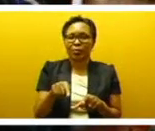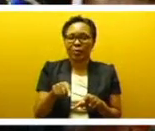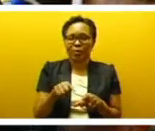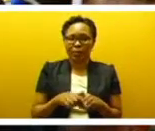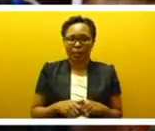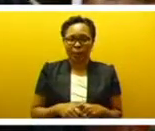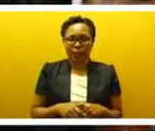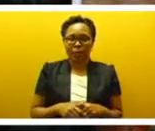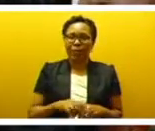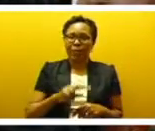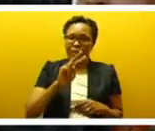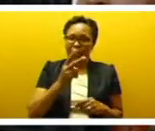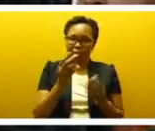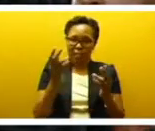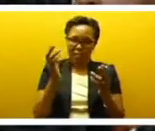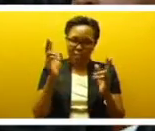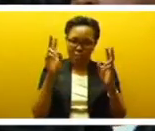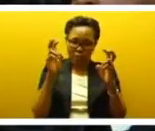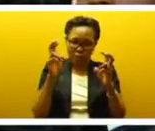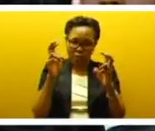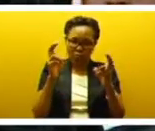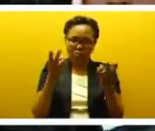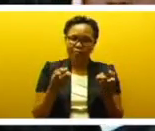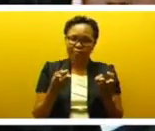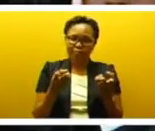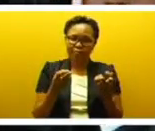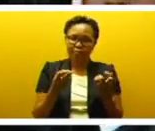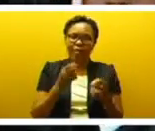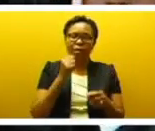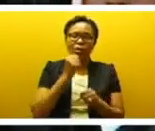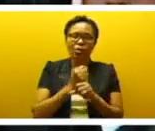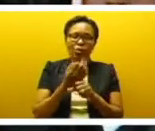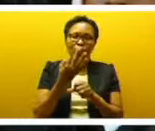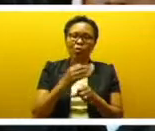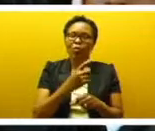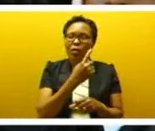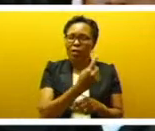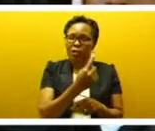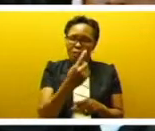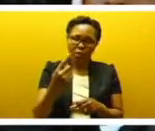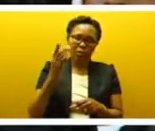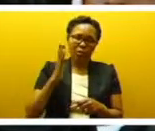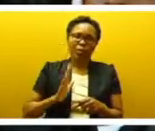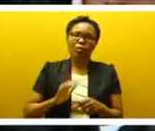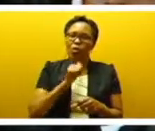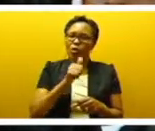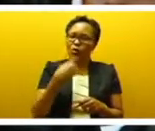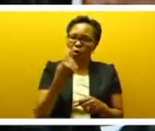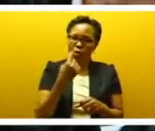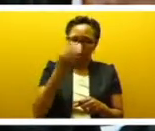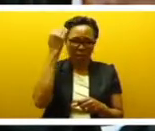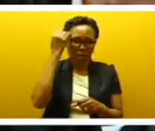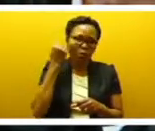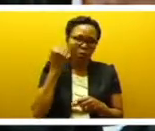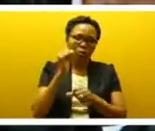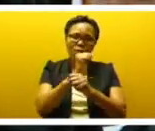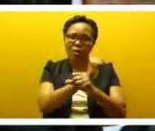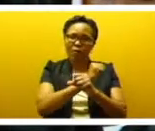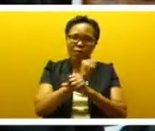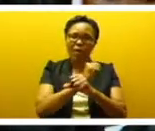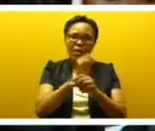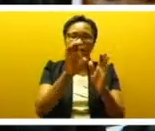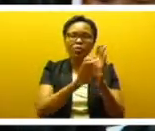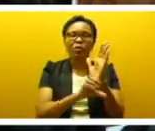The second issue to consider is the duty of every person, not just the court, to defend the Constitution as required by Article